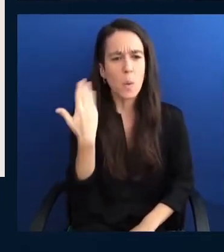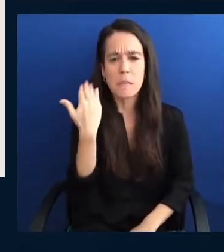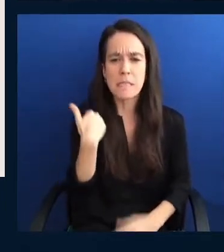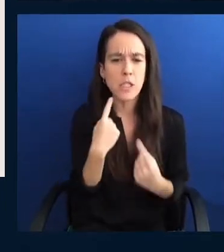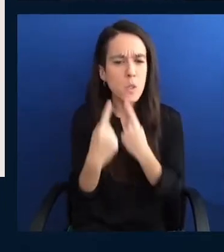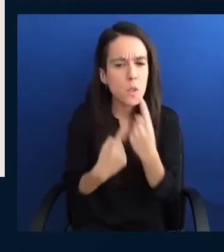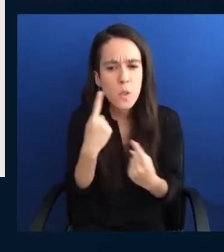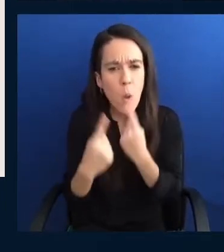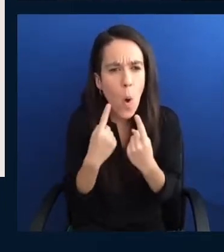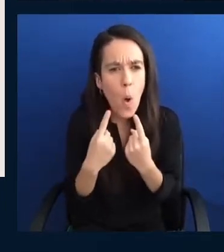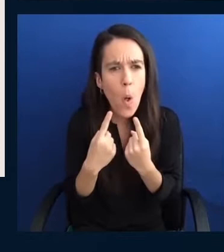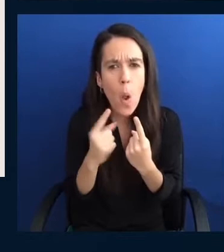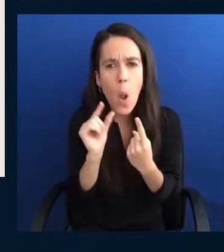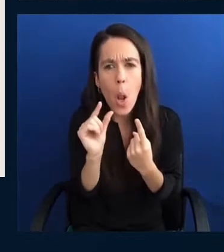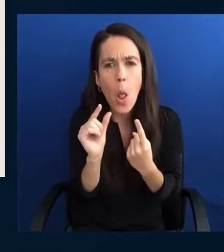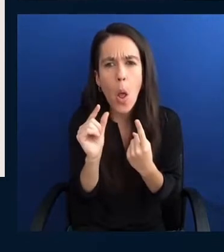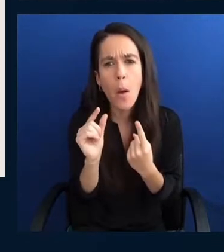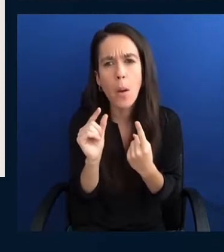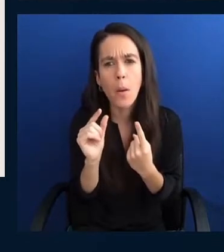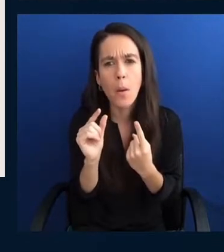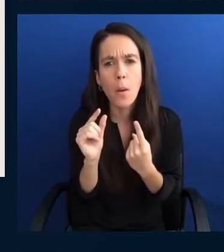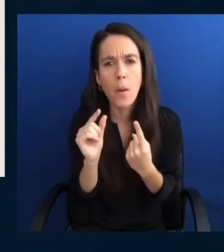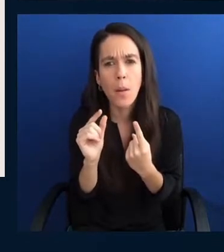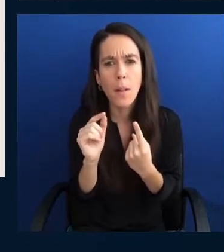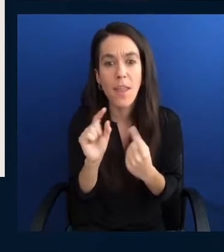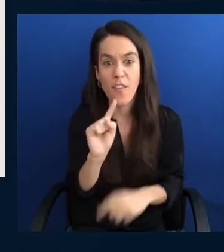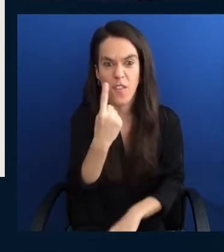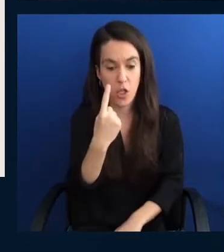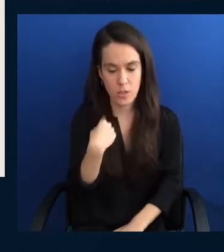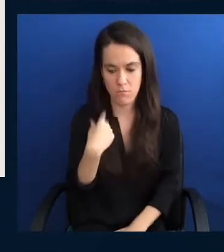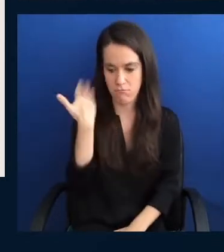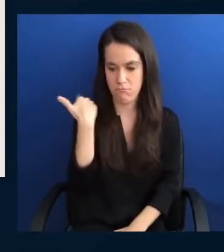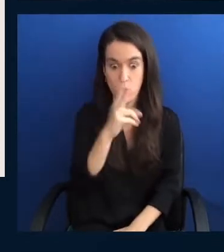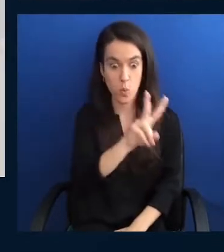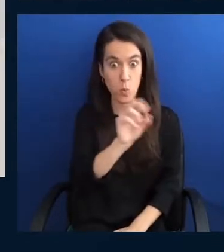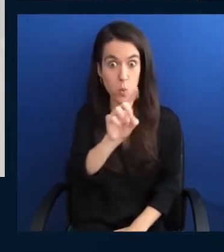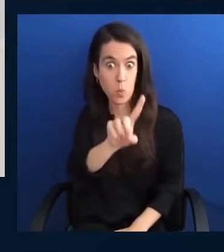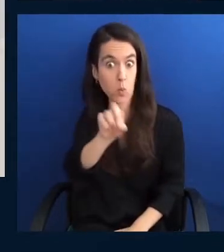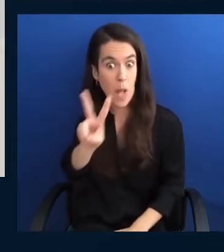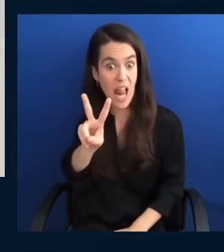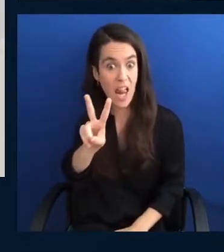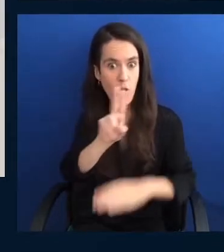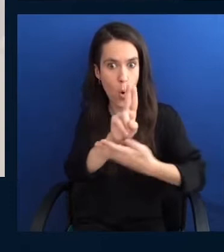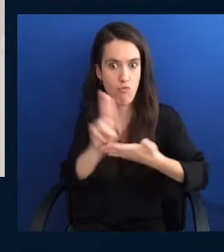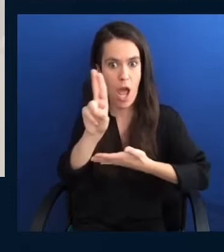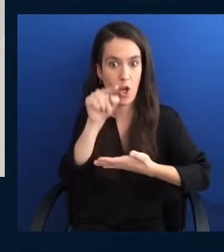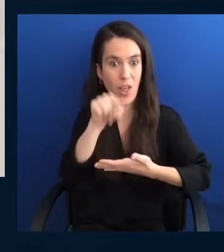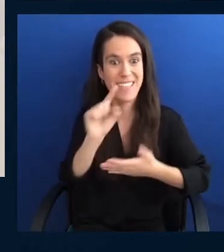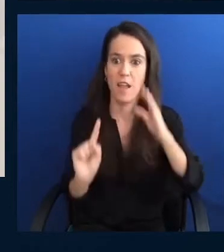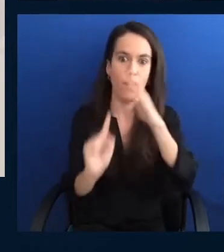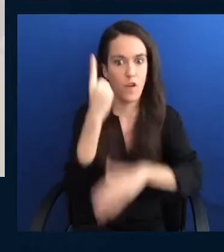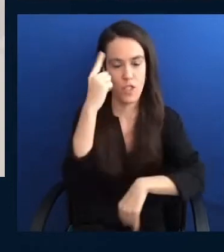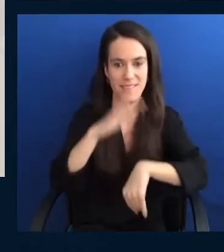to Code Garden a couple of times. I first met Umbraco in 2012, where I went to my first Code Garden. I was